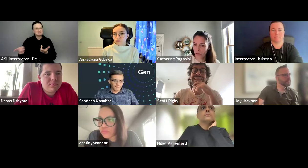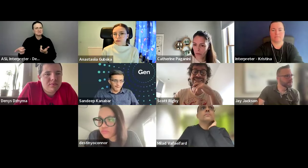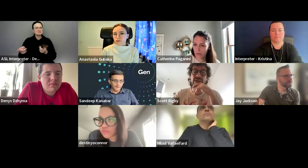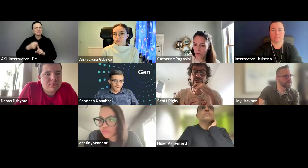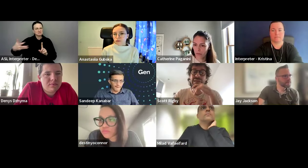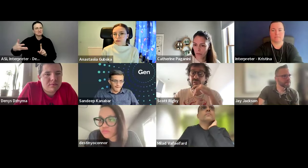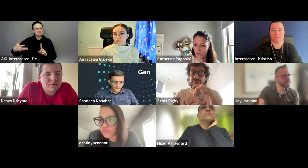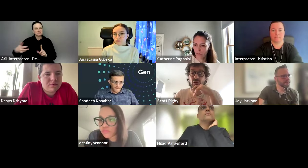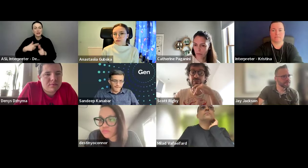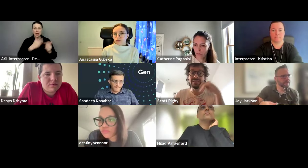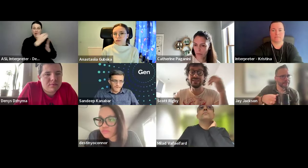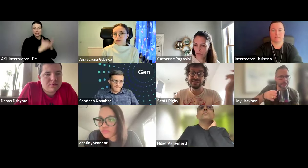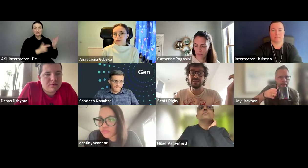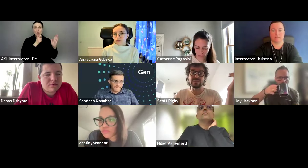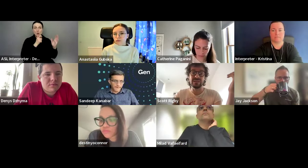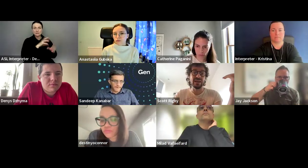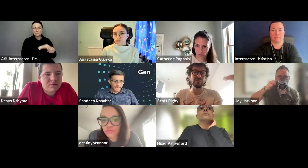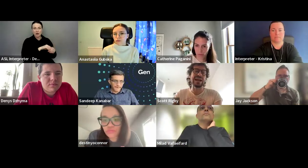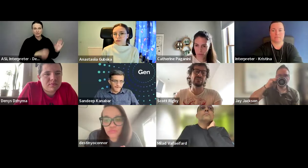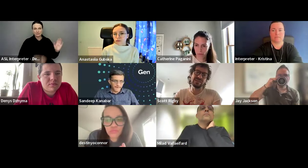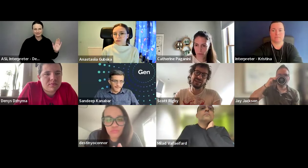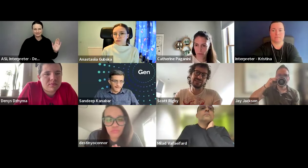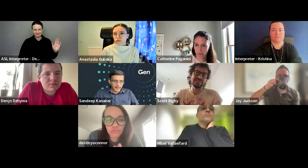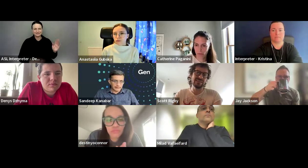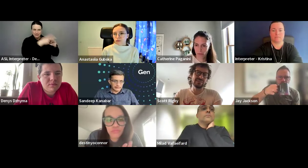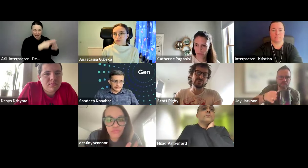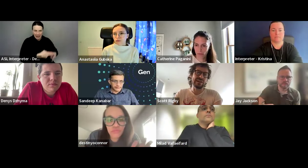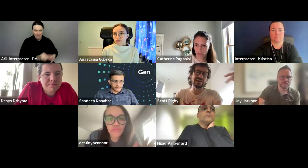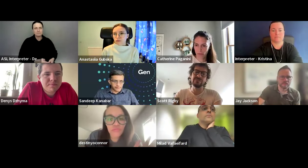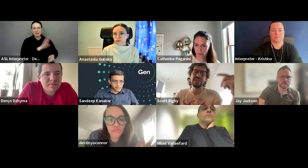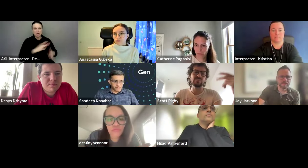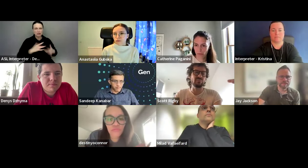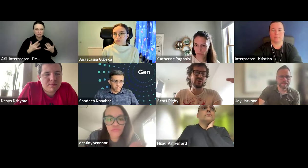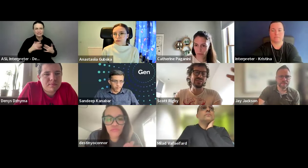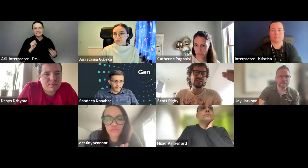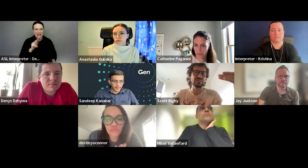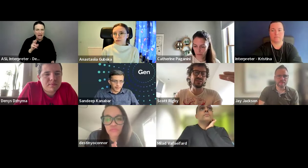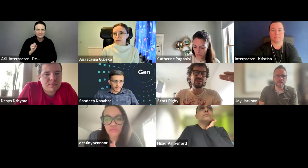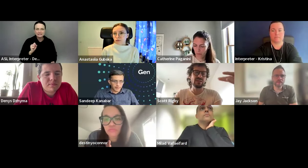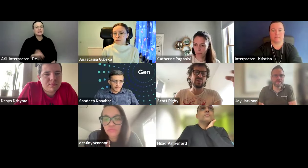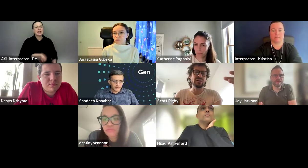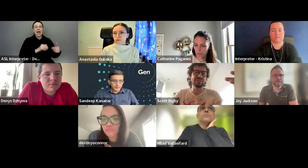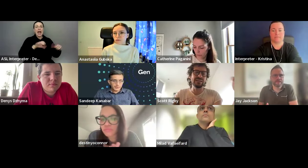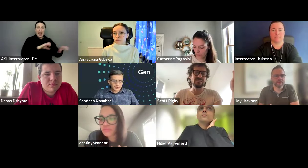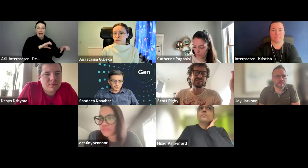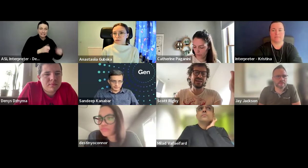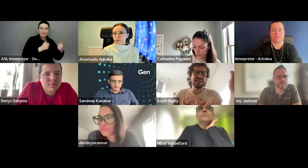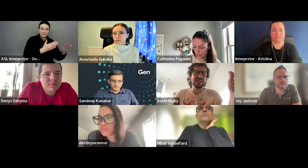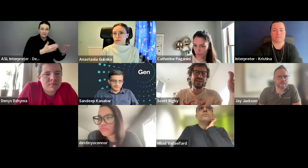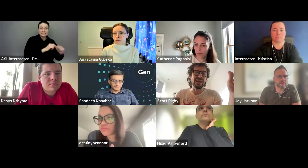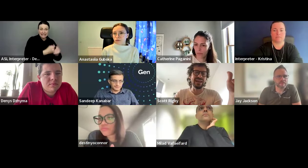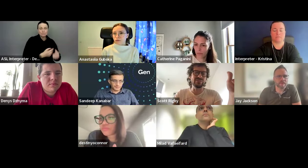and then a list of the people involved in the teams and their active status. So there are active teams, proposed teams, paused